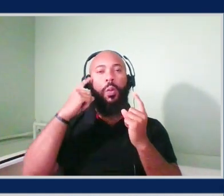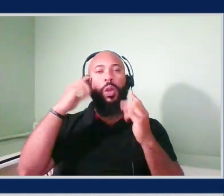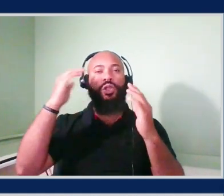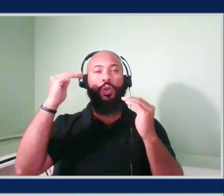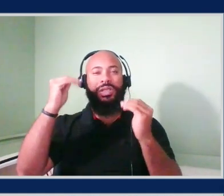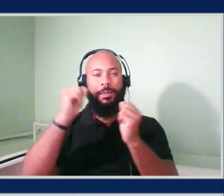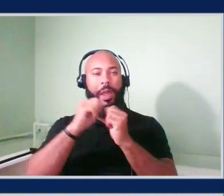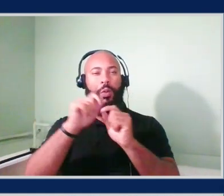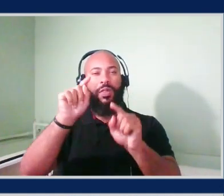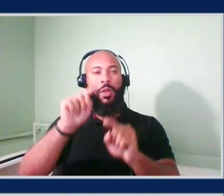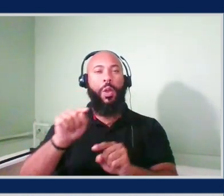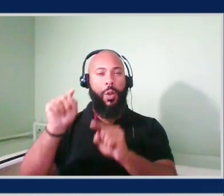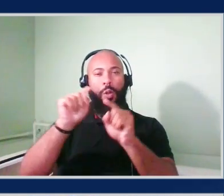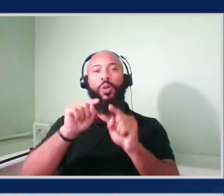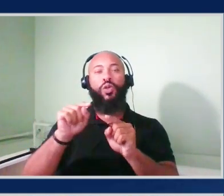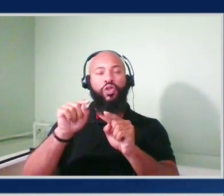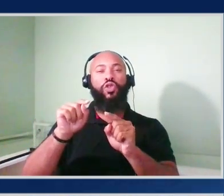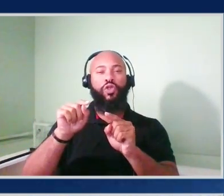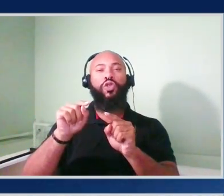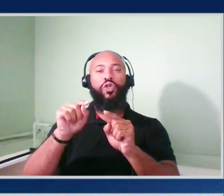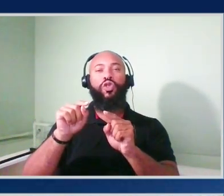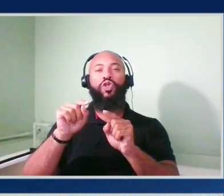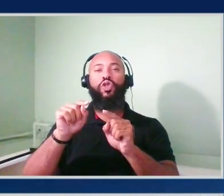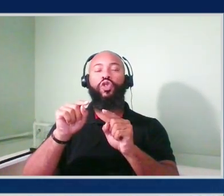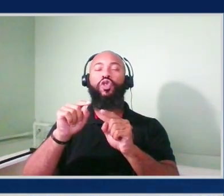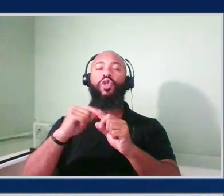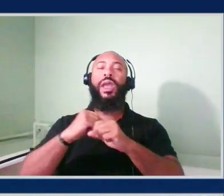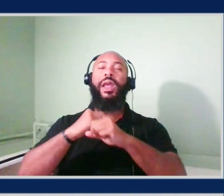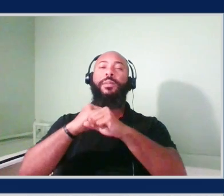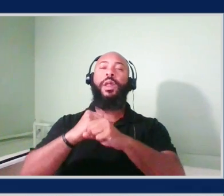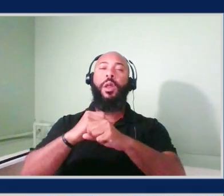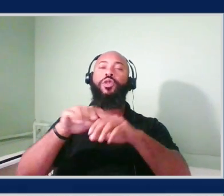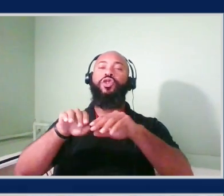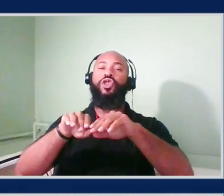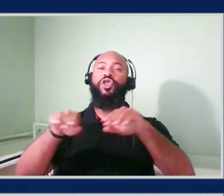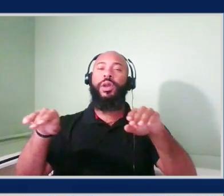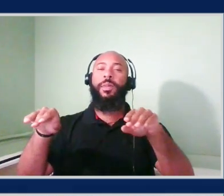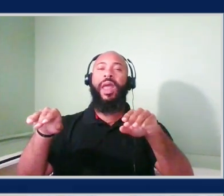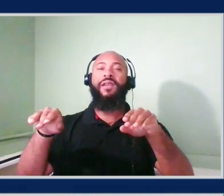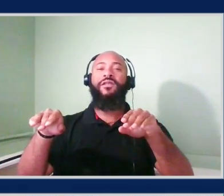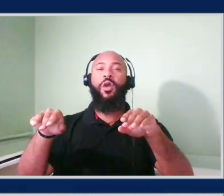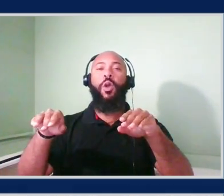then you can build up your security platform and build up your